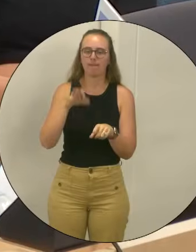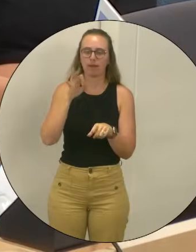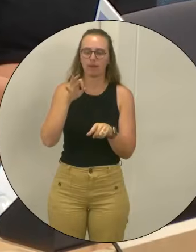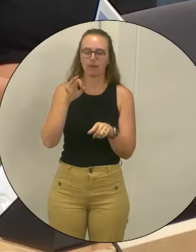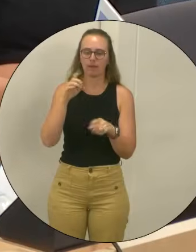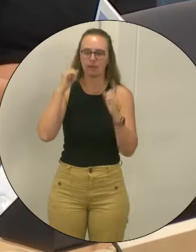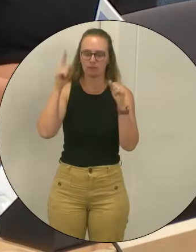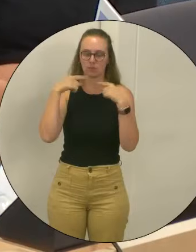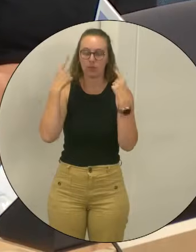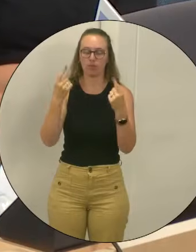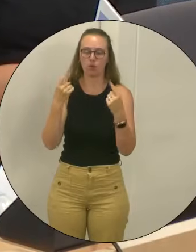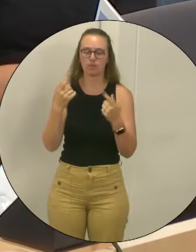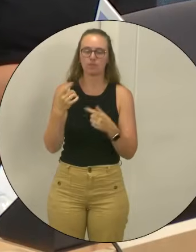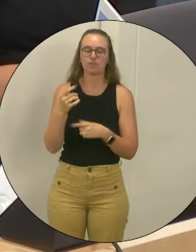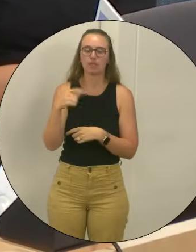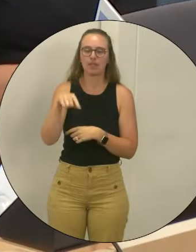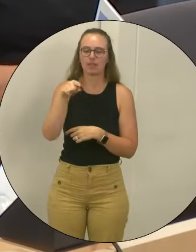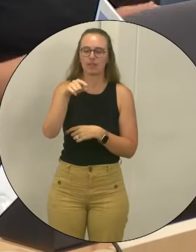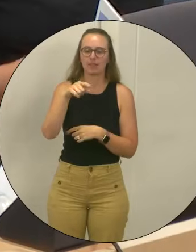absolutely insane that these